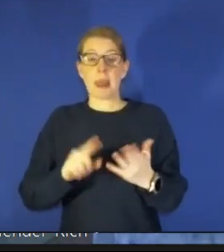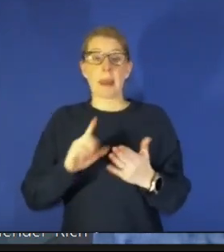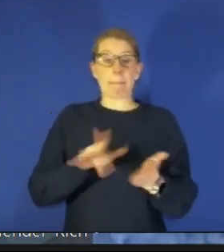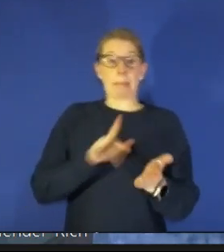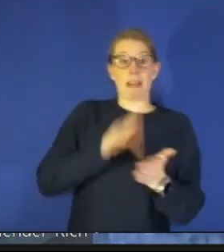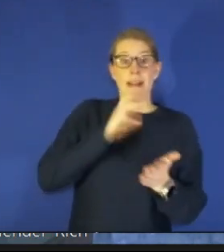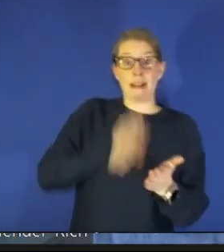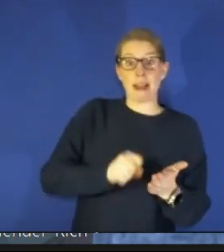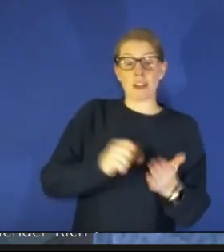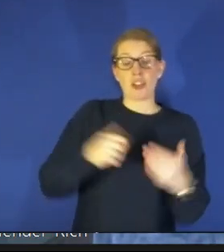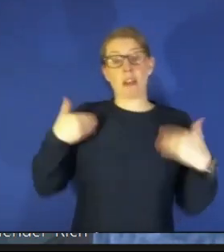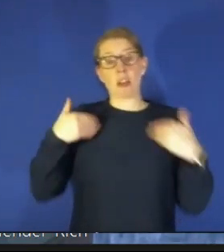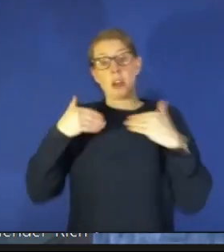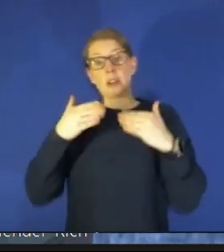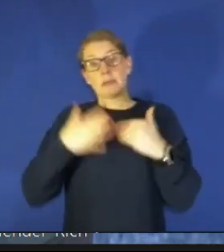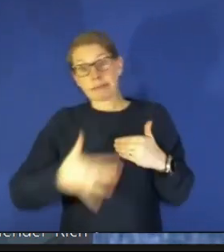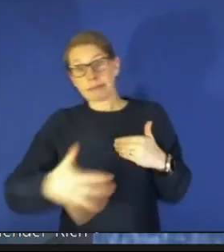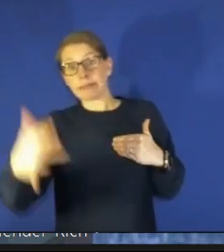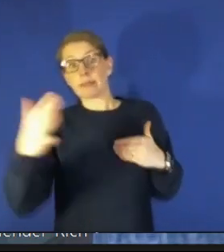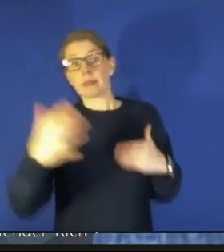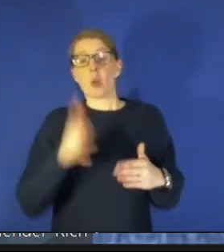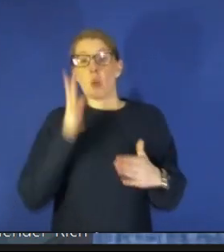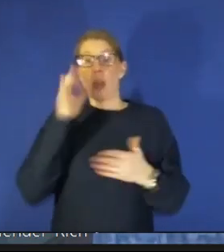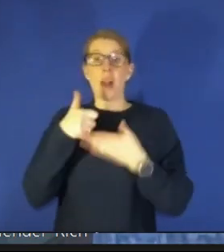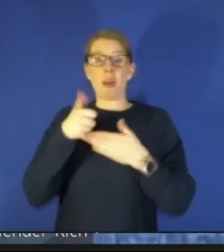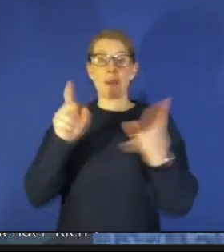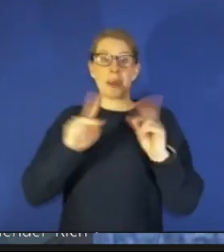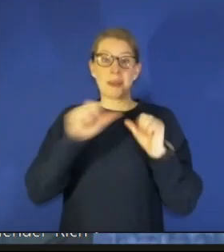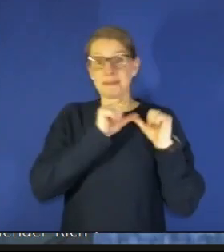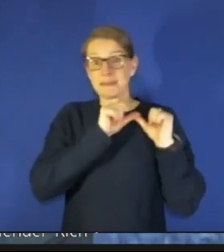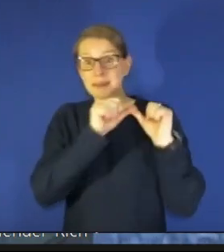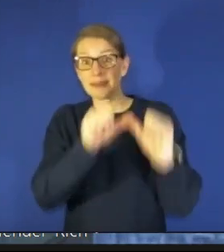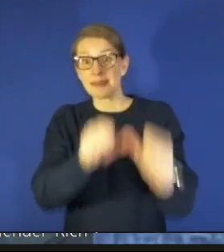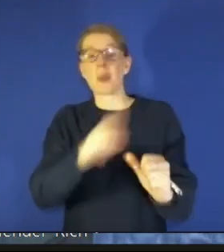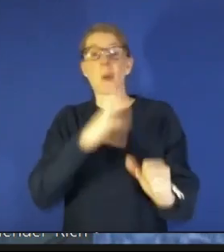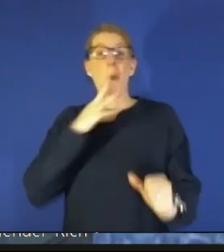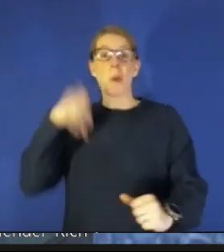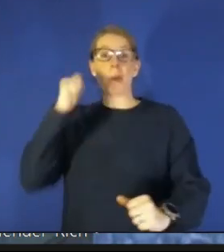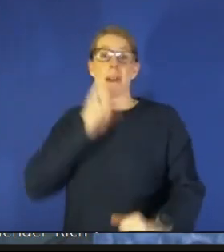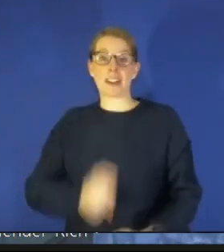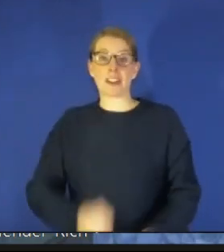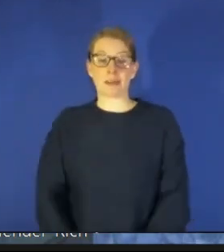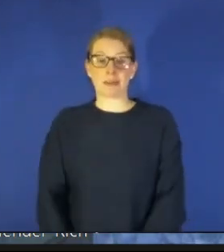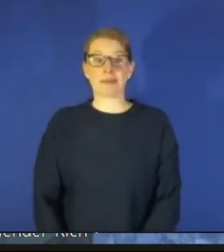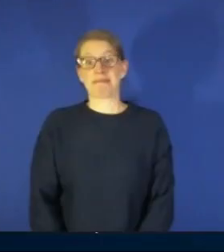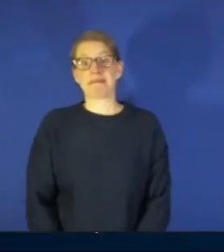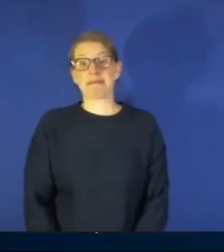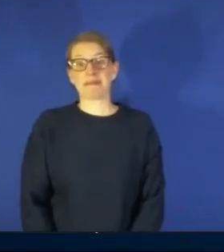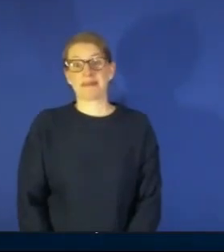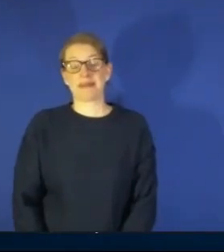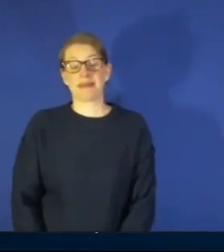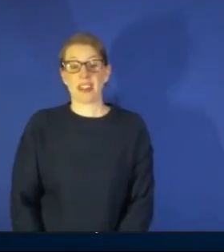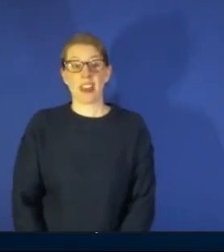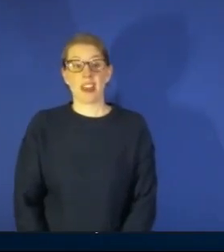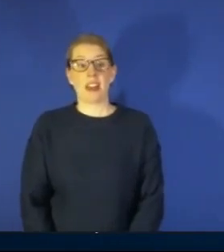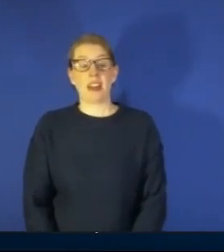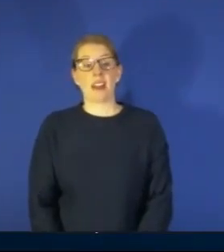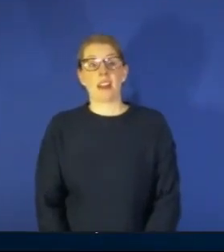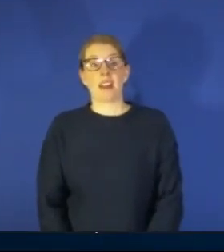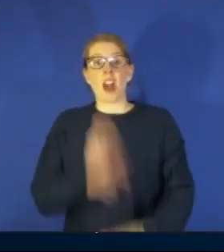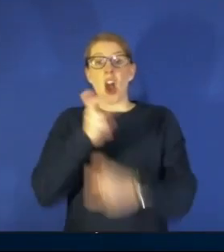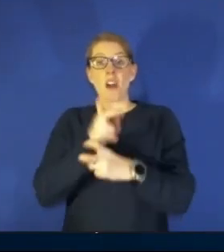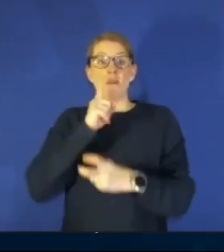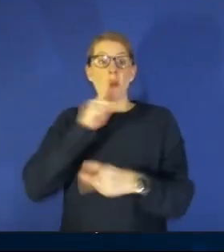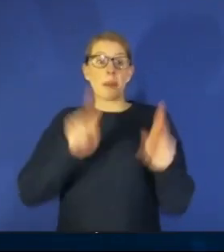younger on will help people continue to have all of the benefits even as they move later on. That's hard for people, except people